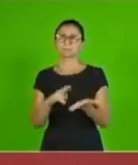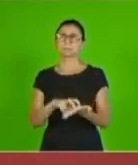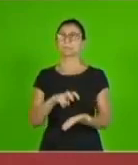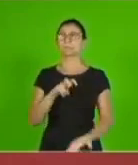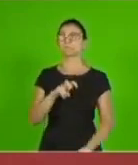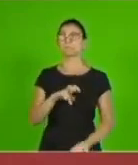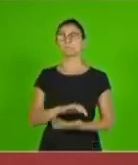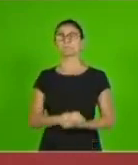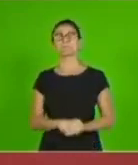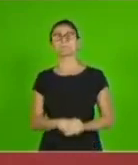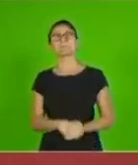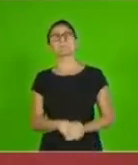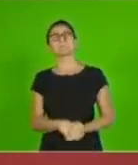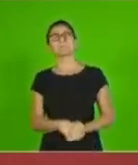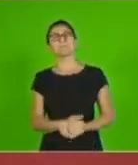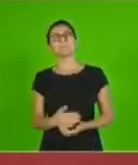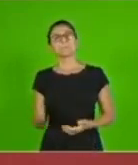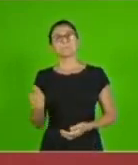well.